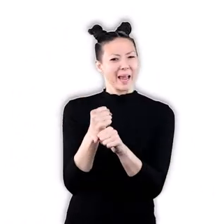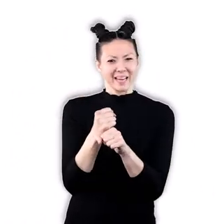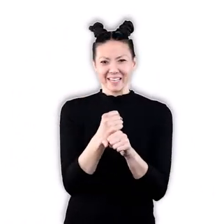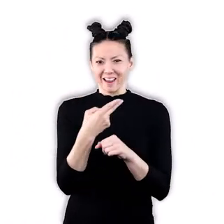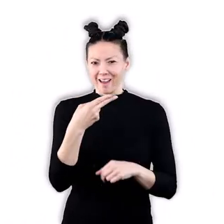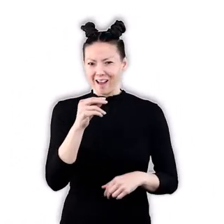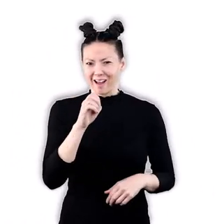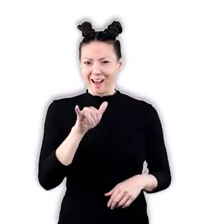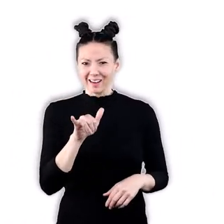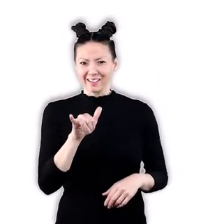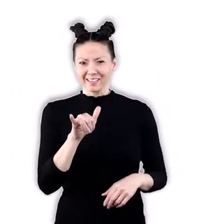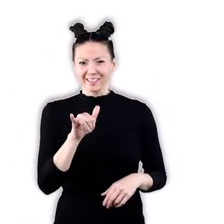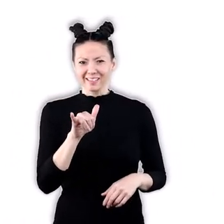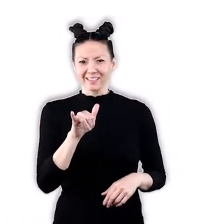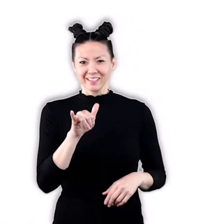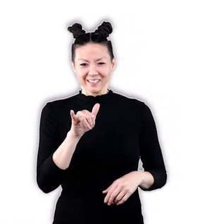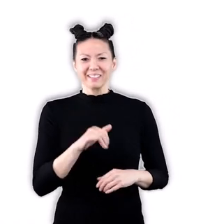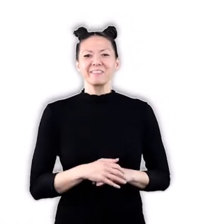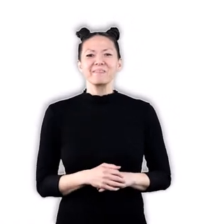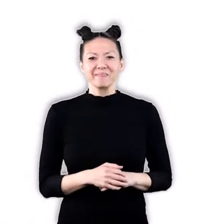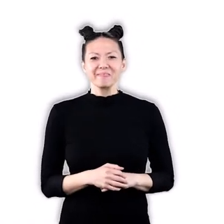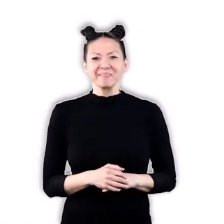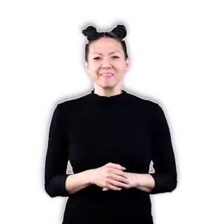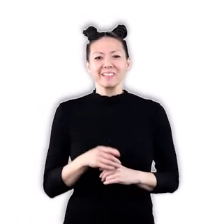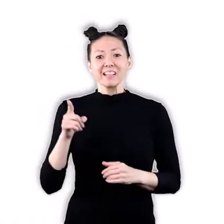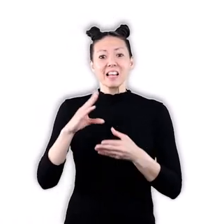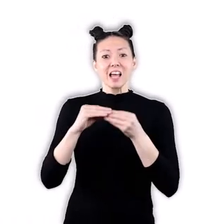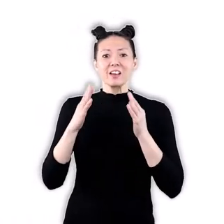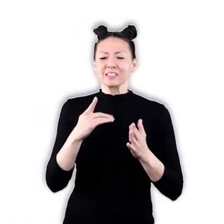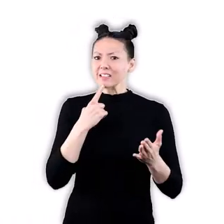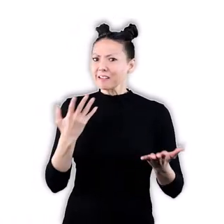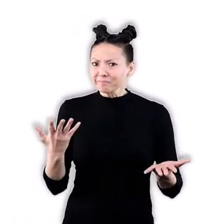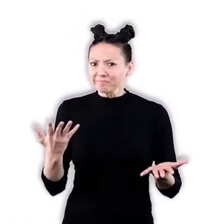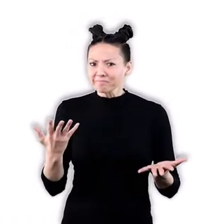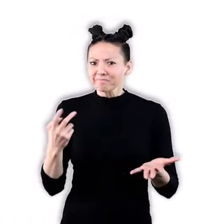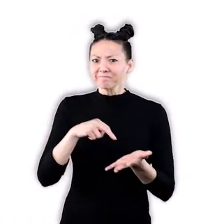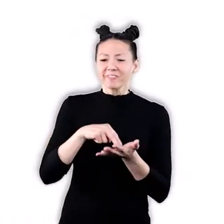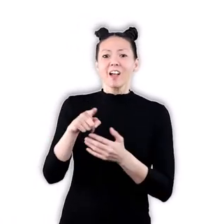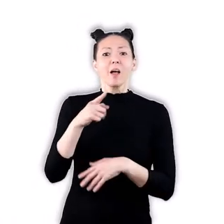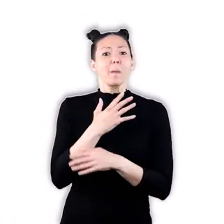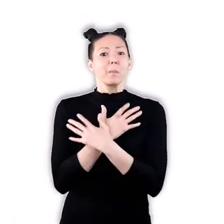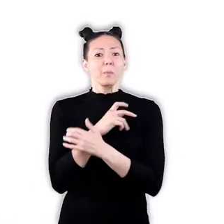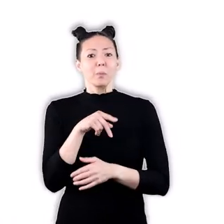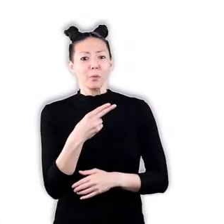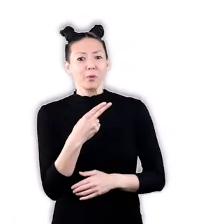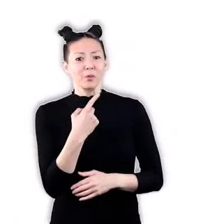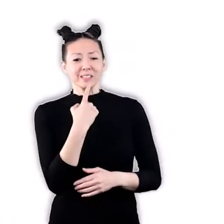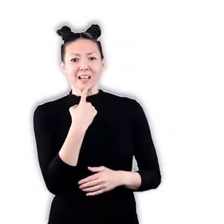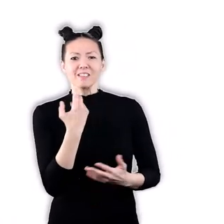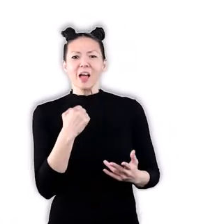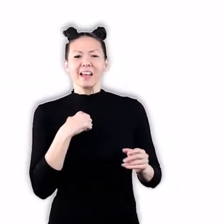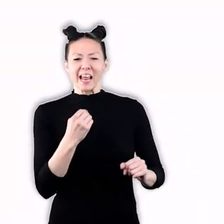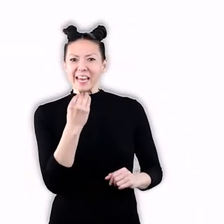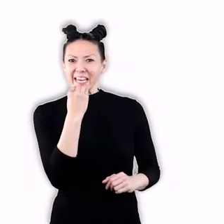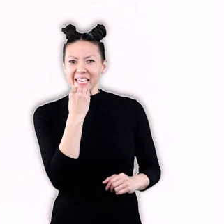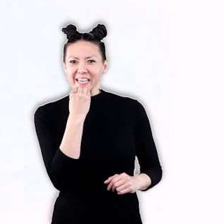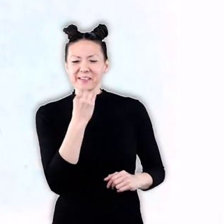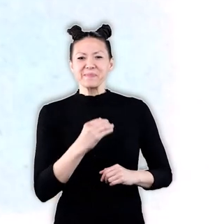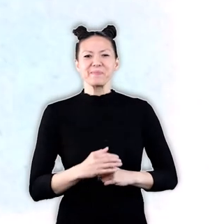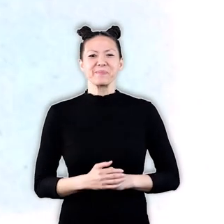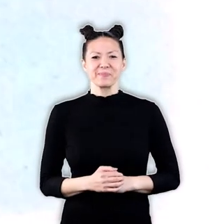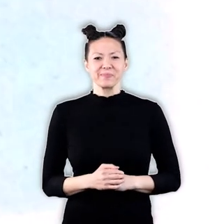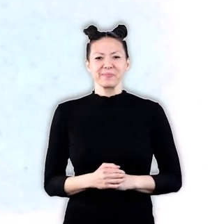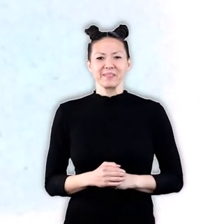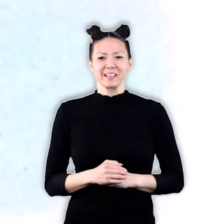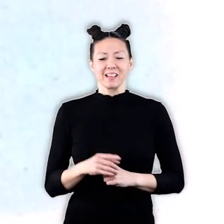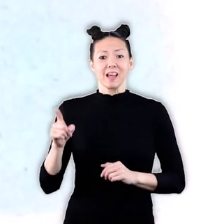honey. And then he got up and said, and the only reason for making honey is so I can eat it.